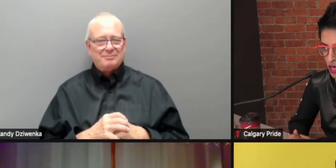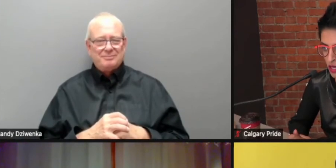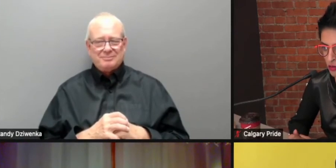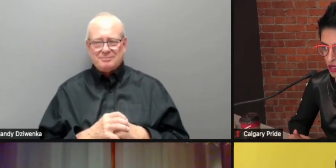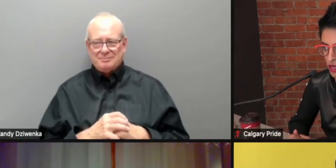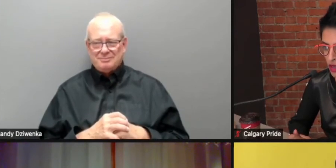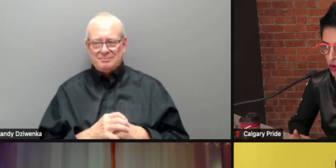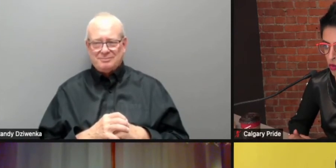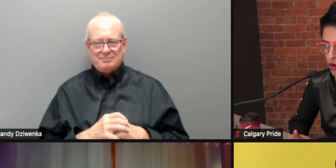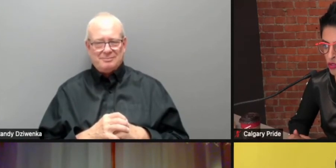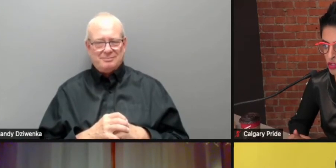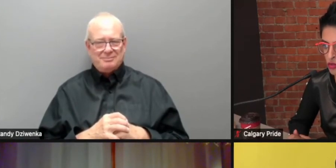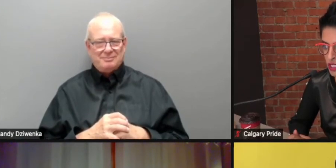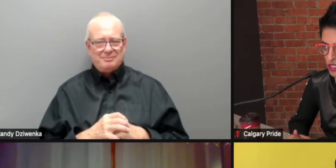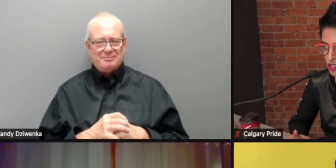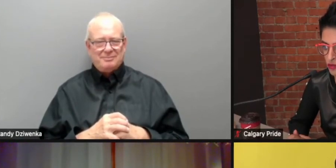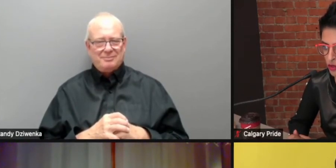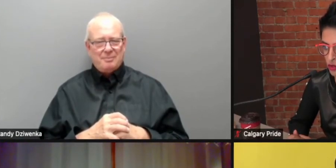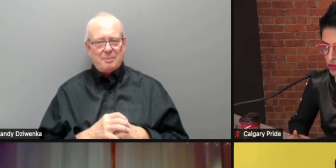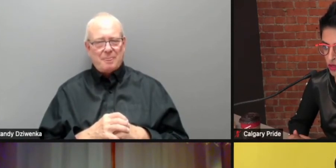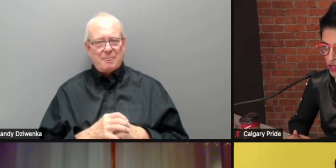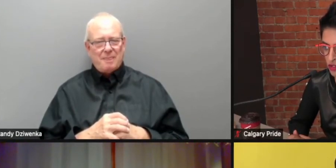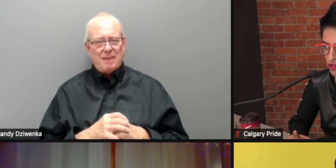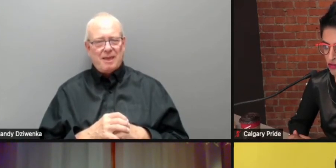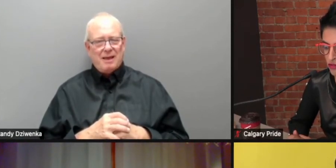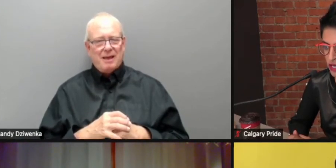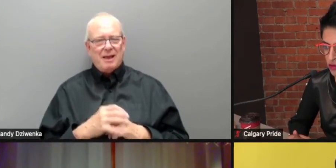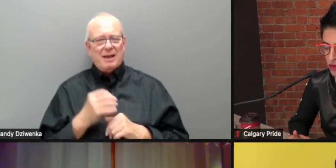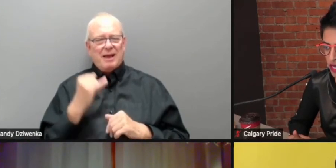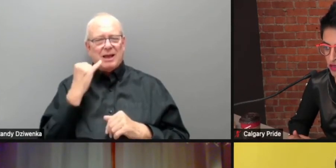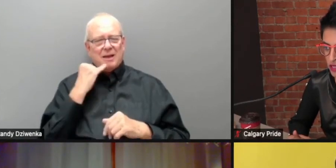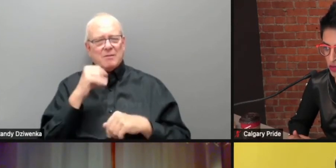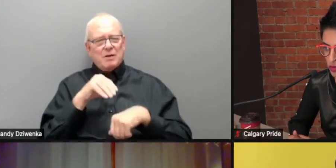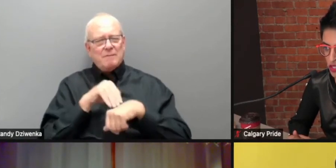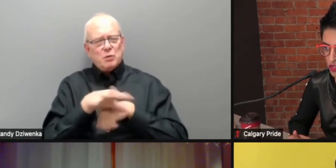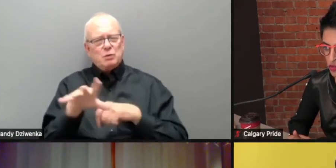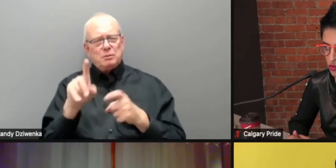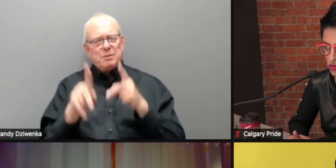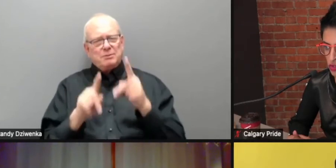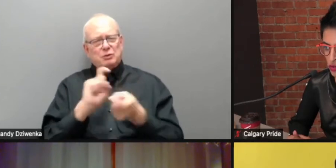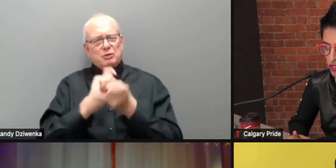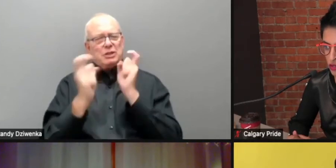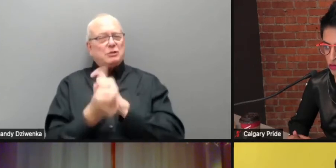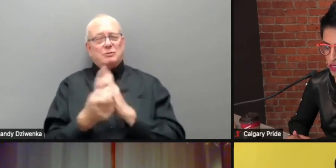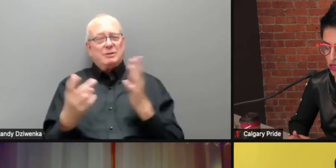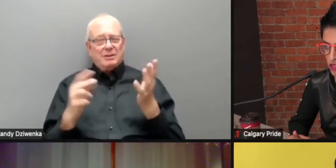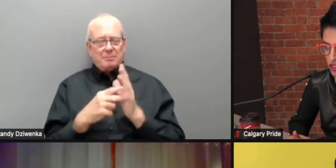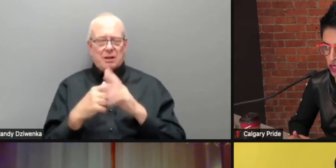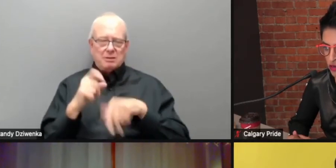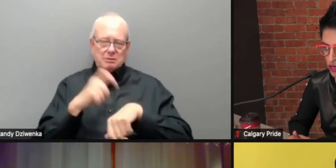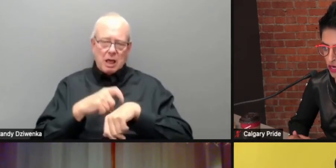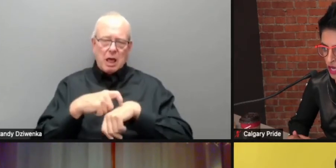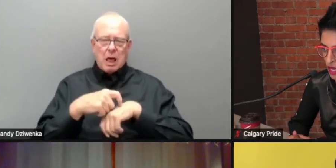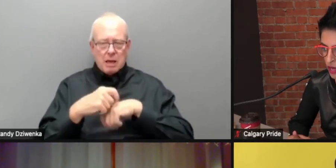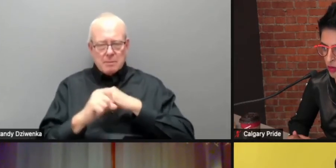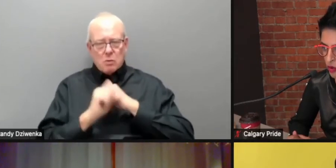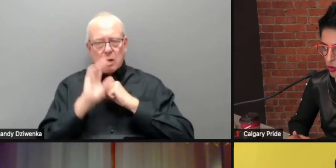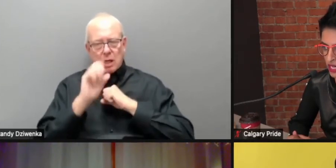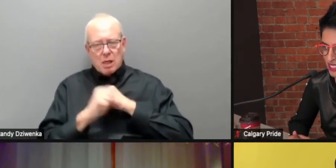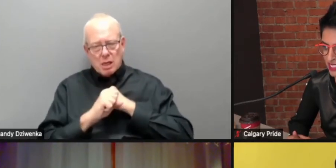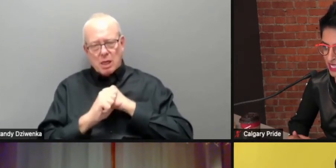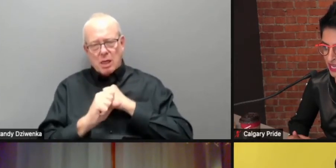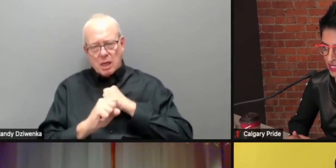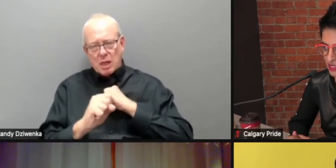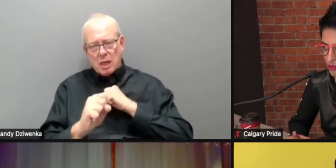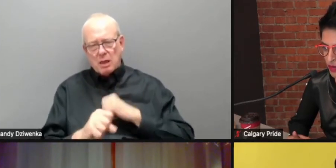long time. What would you say to folks within your faith or ethnic communities who don't agree with each other about